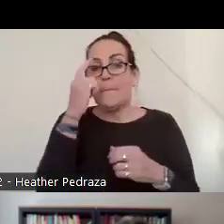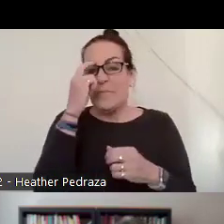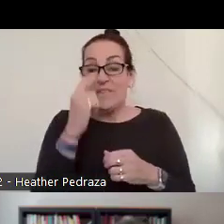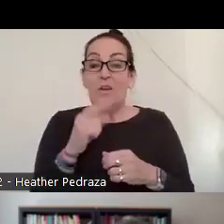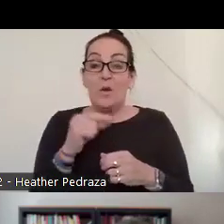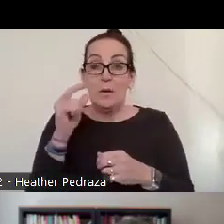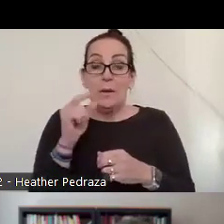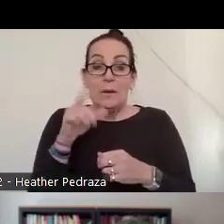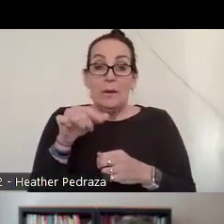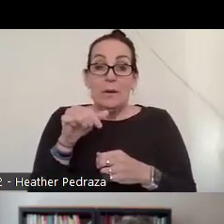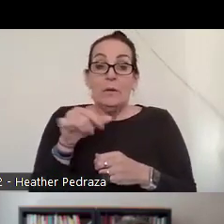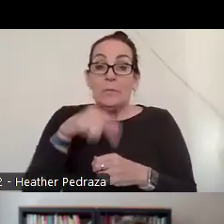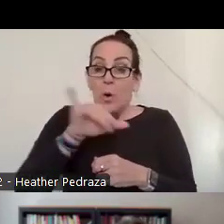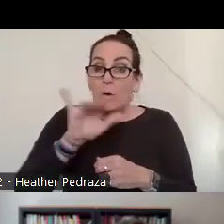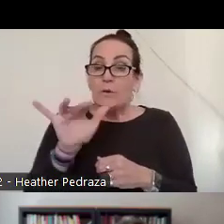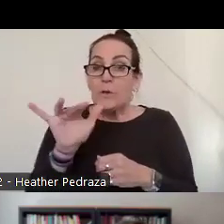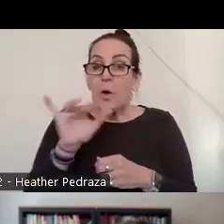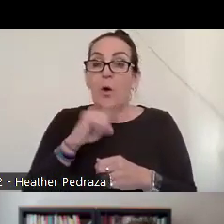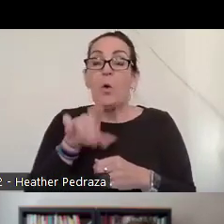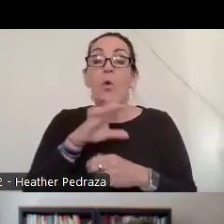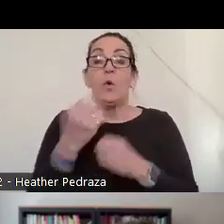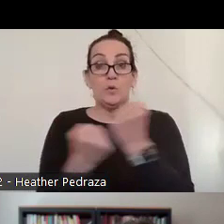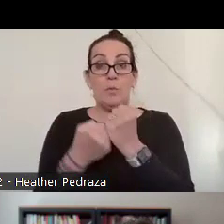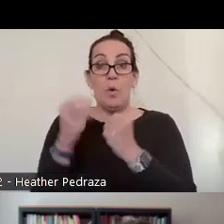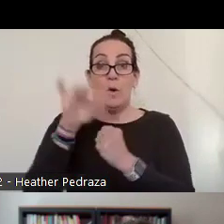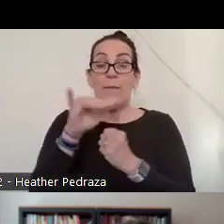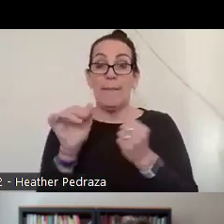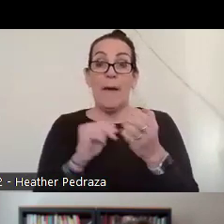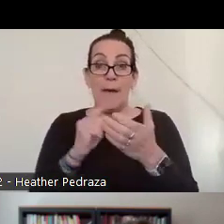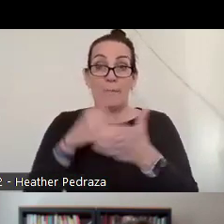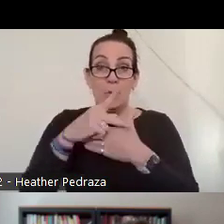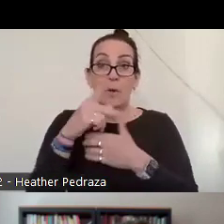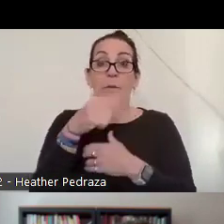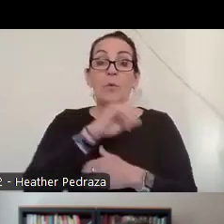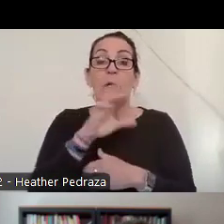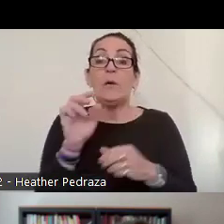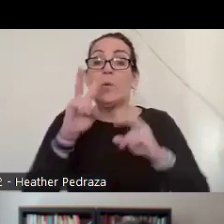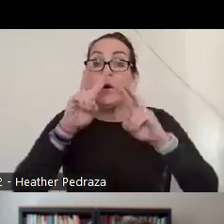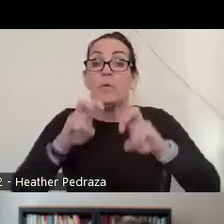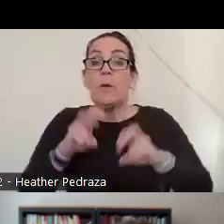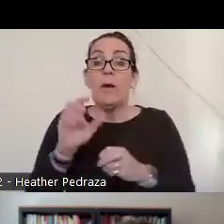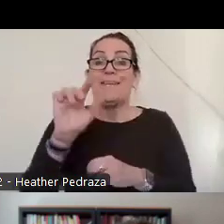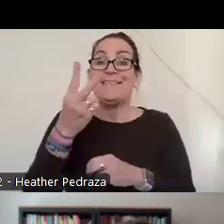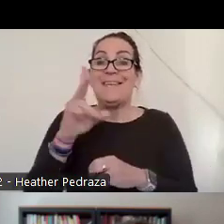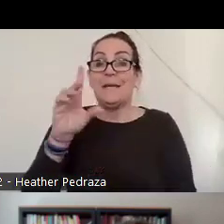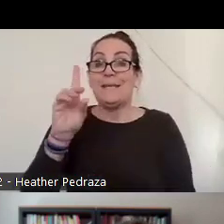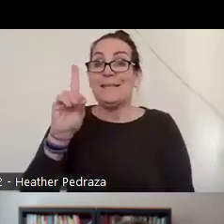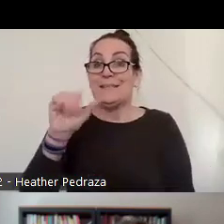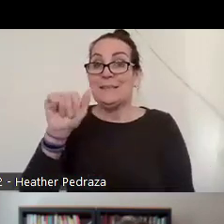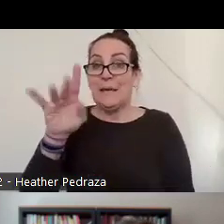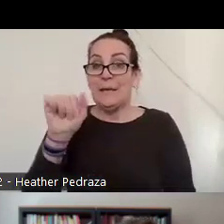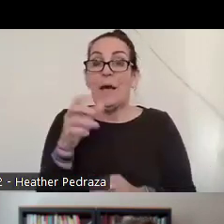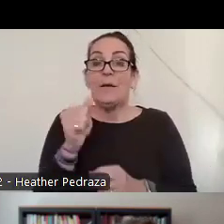To complement the stakeholder engagement, we will also be reviewing secondary data to look for examples or evidence of